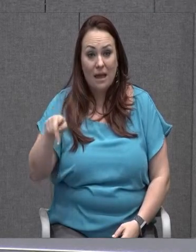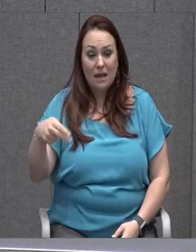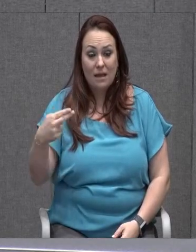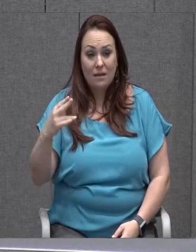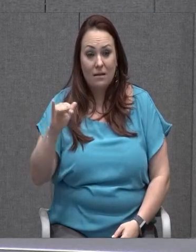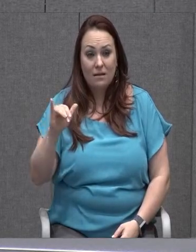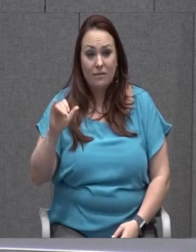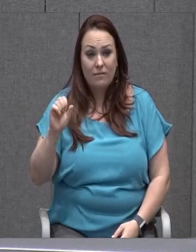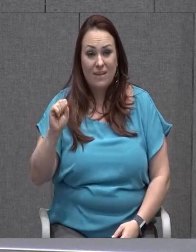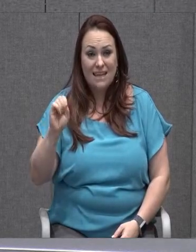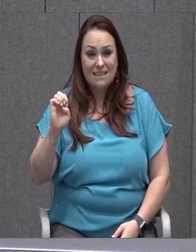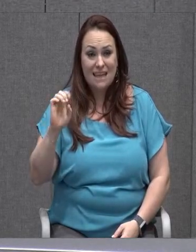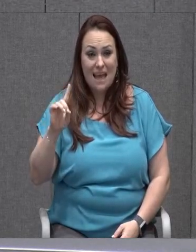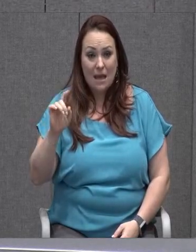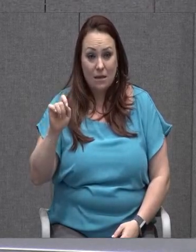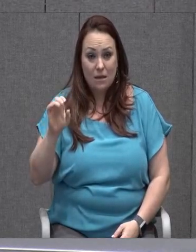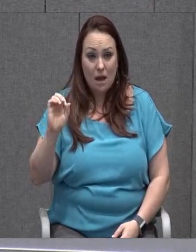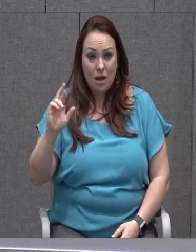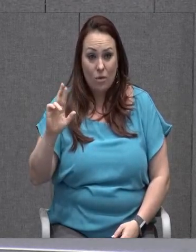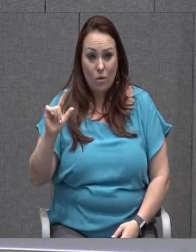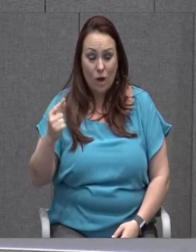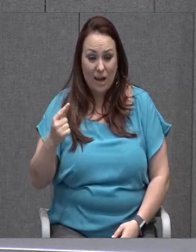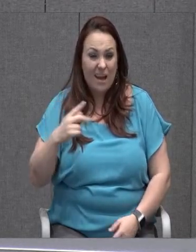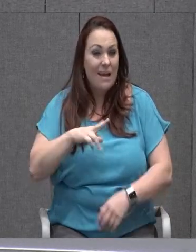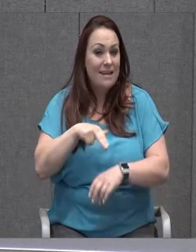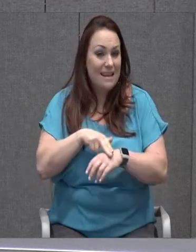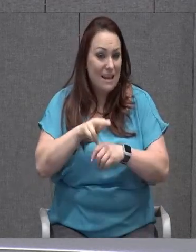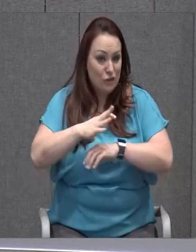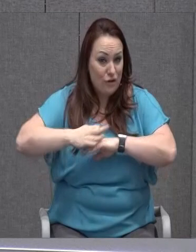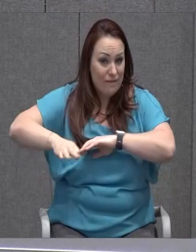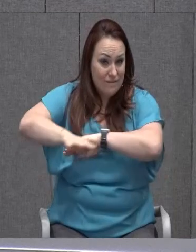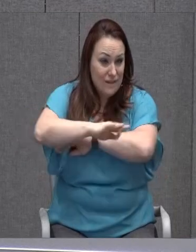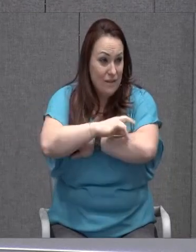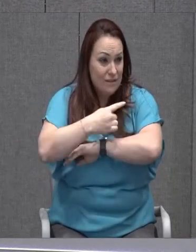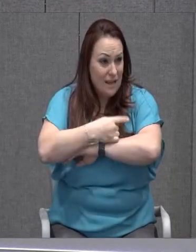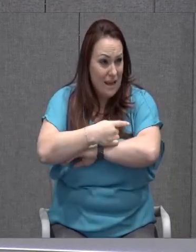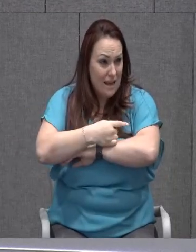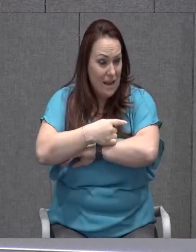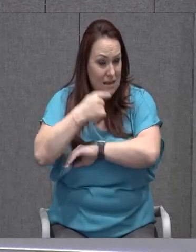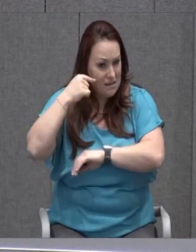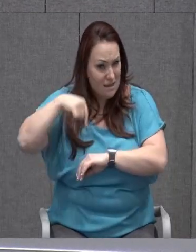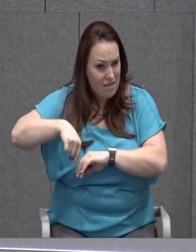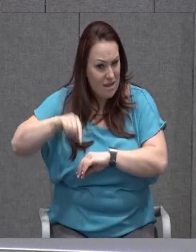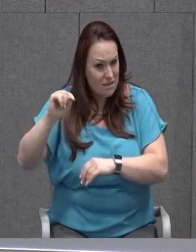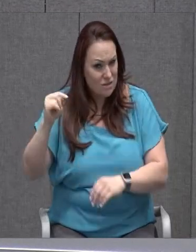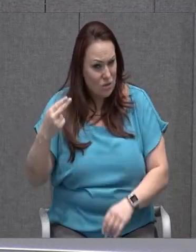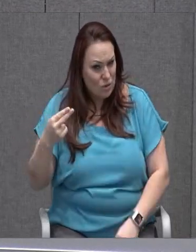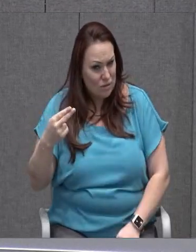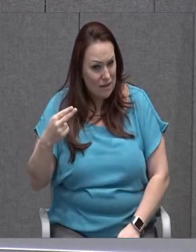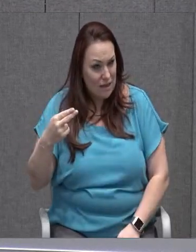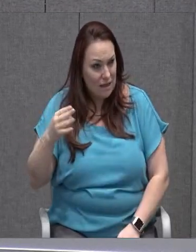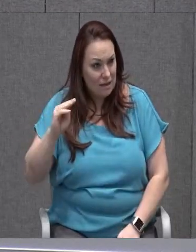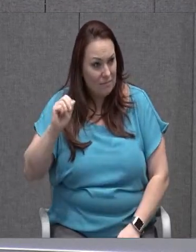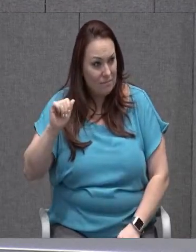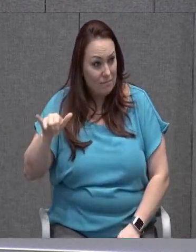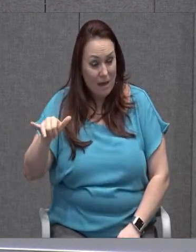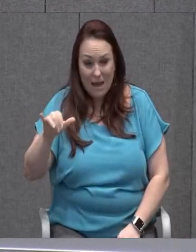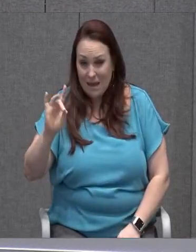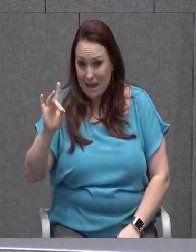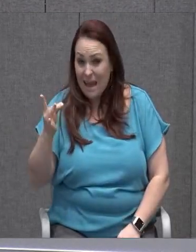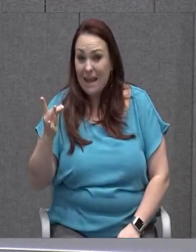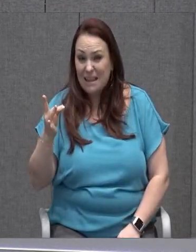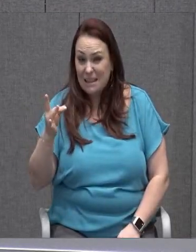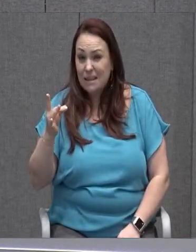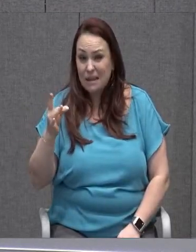www.openphysed.org. It's part of their field day. National Field Day is this Thursday, the 8th of May. And